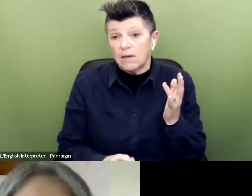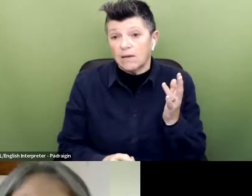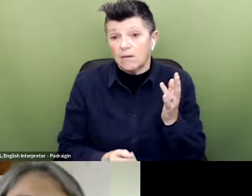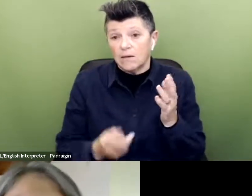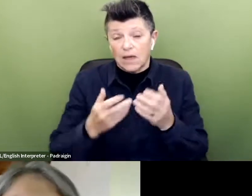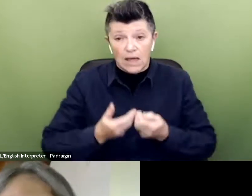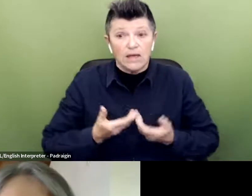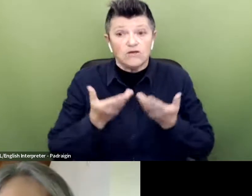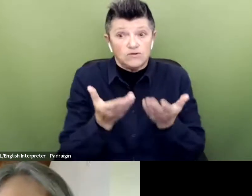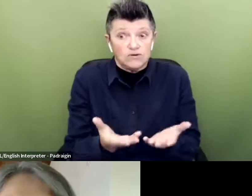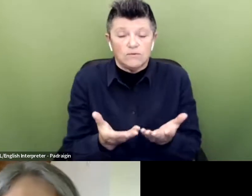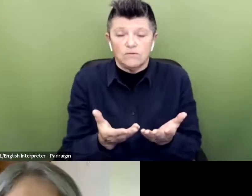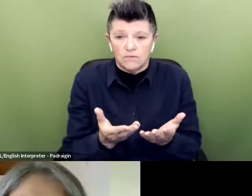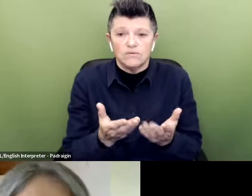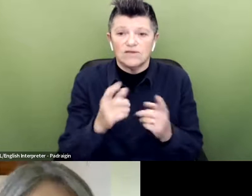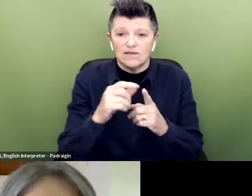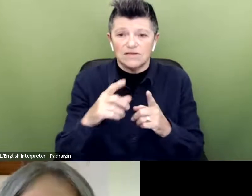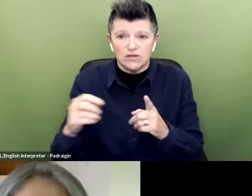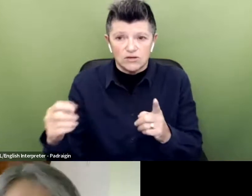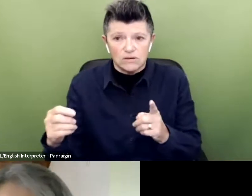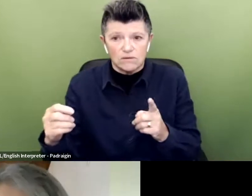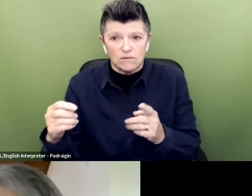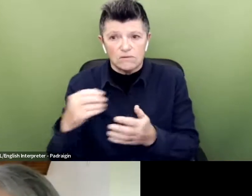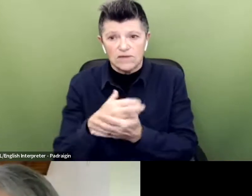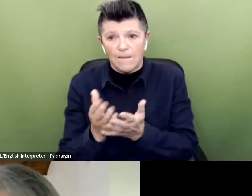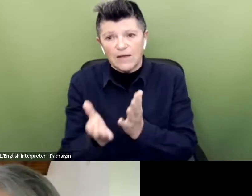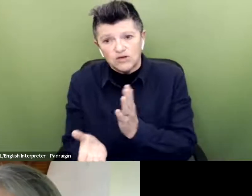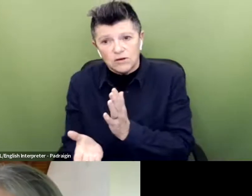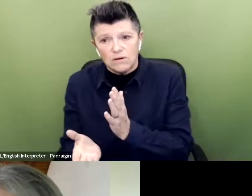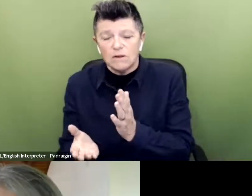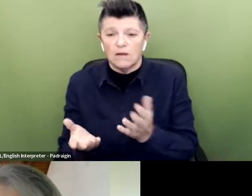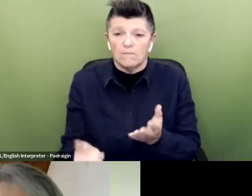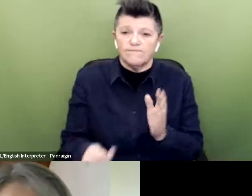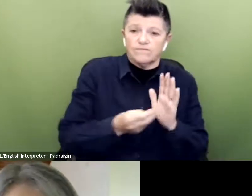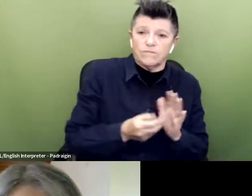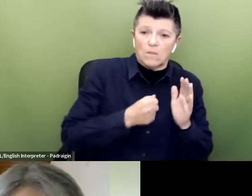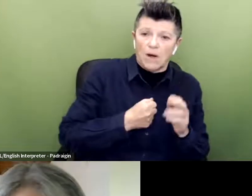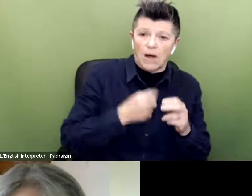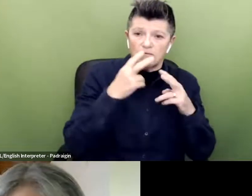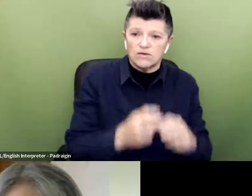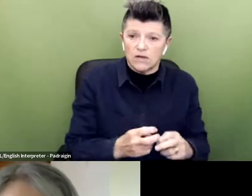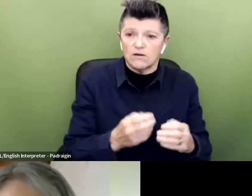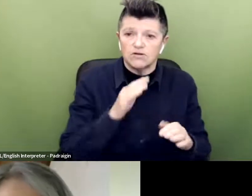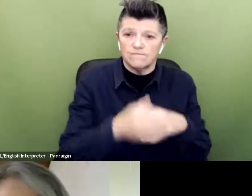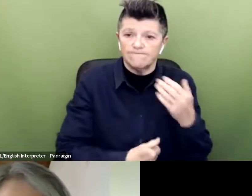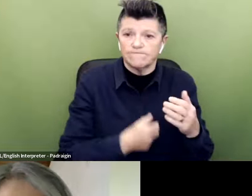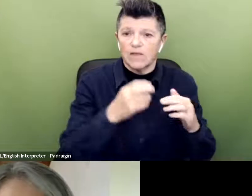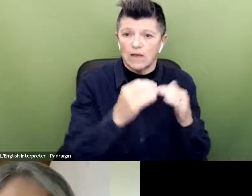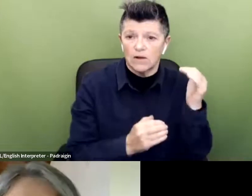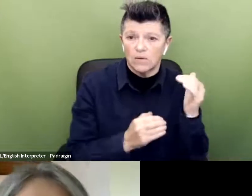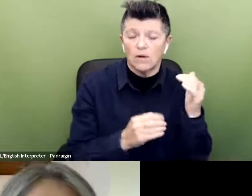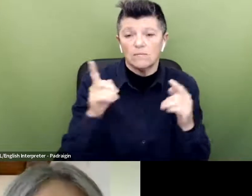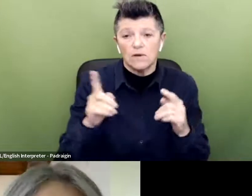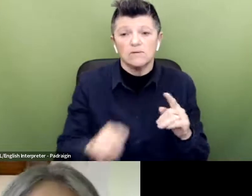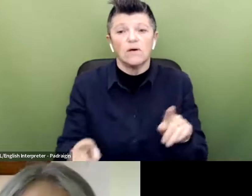introduced the digital dimension into my research agenda about inequality, but she also has